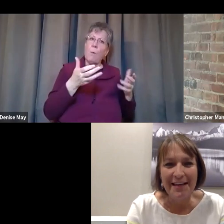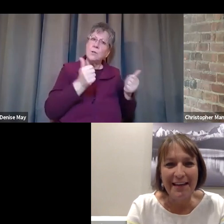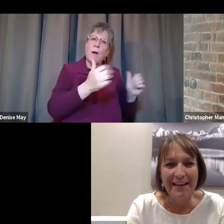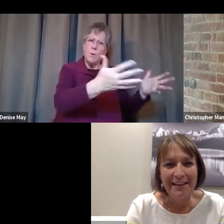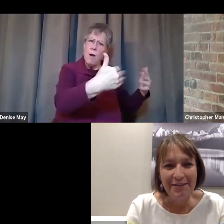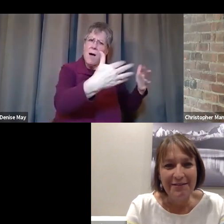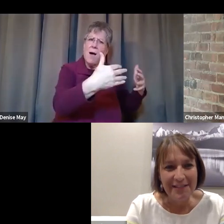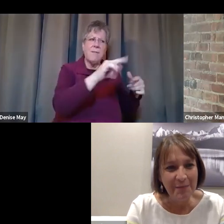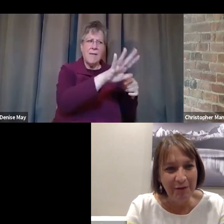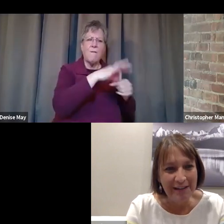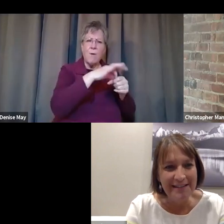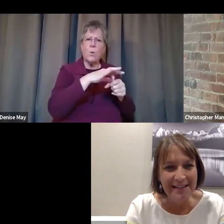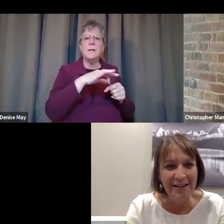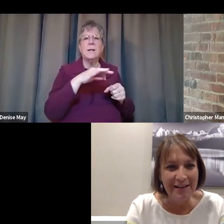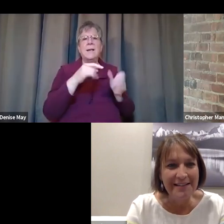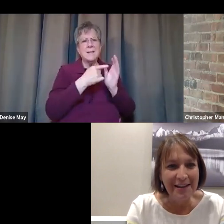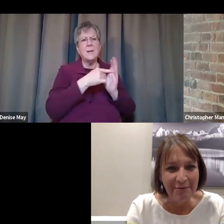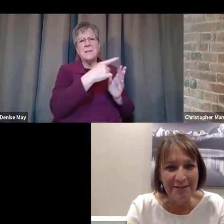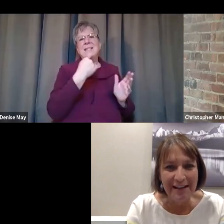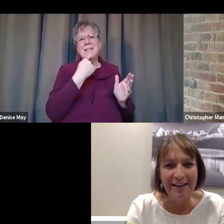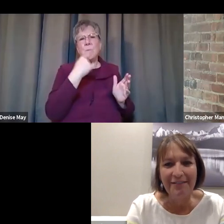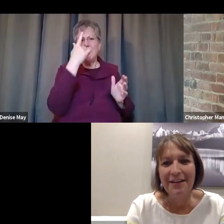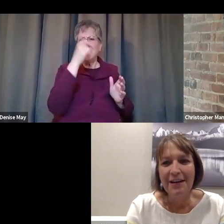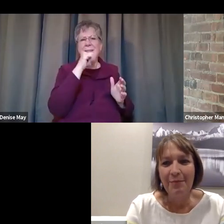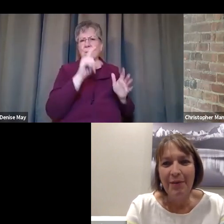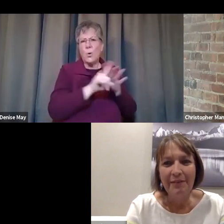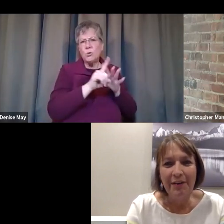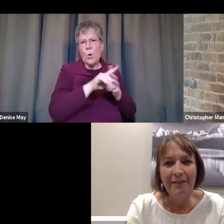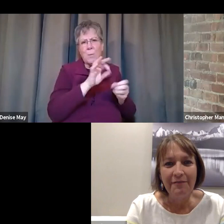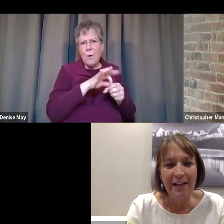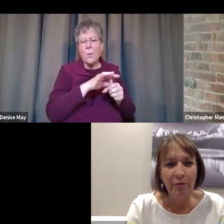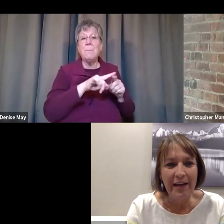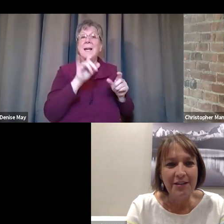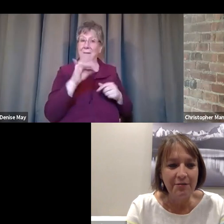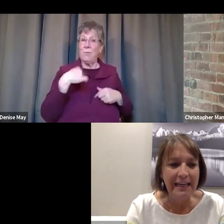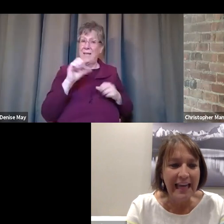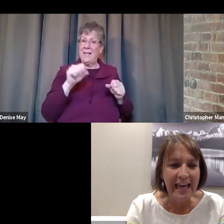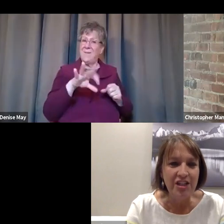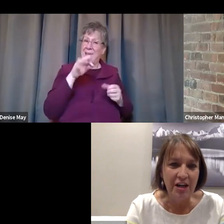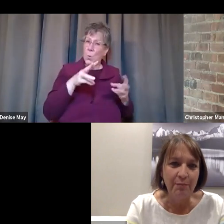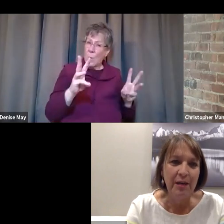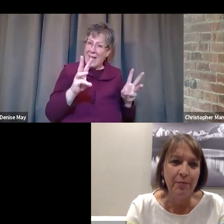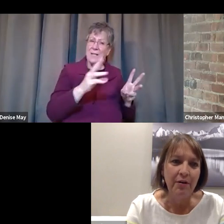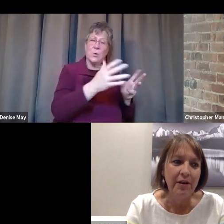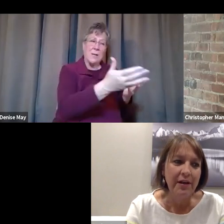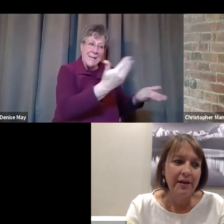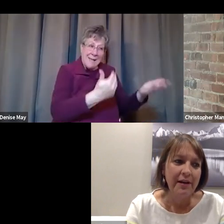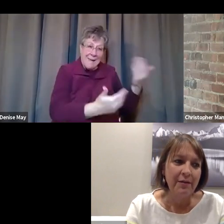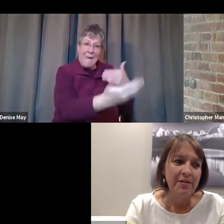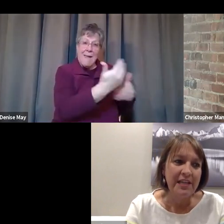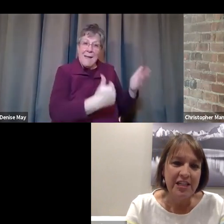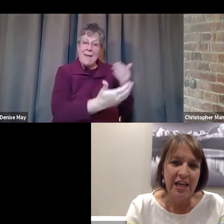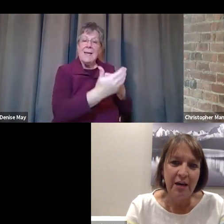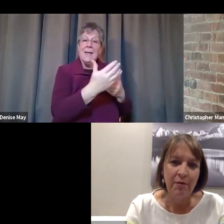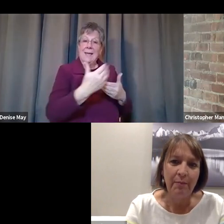oftentimes they disappoint us a little because they don't turn out. But if we can find a way to engage young people,